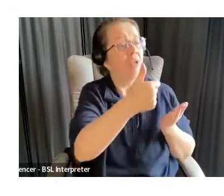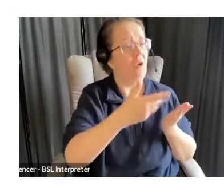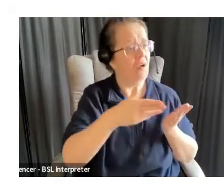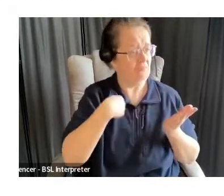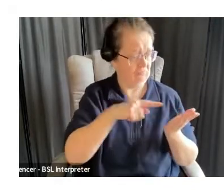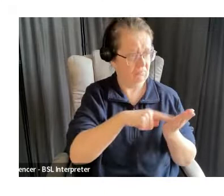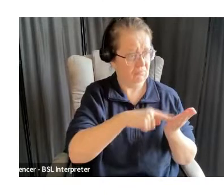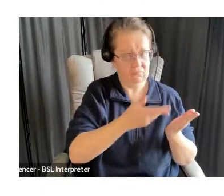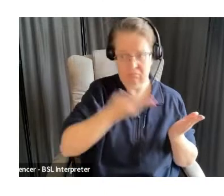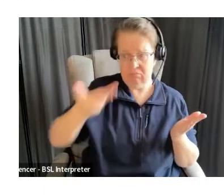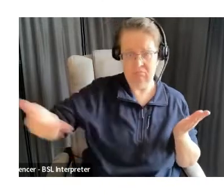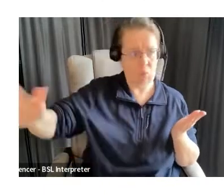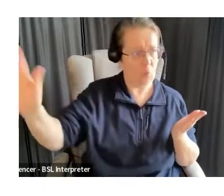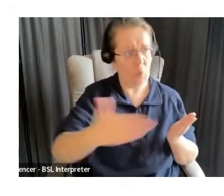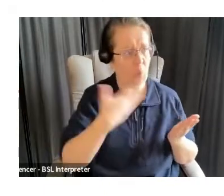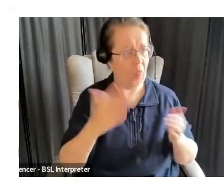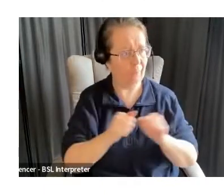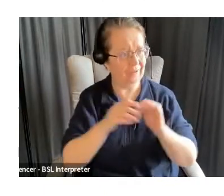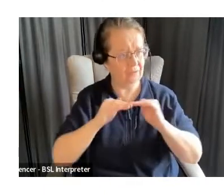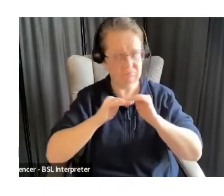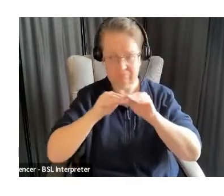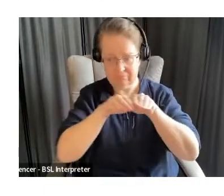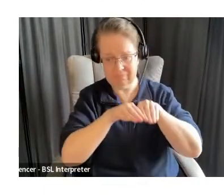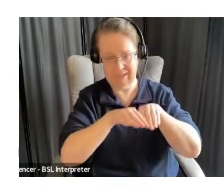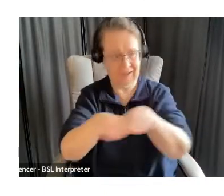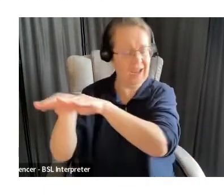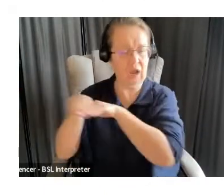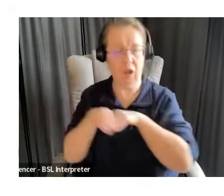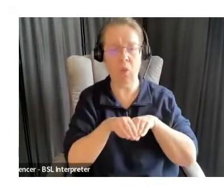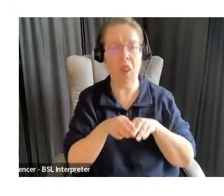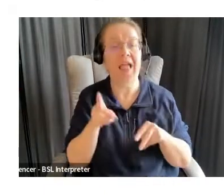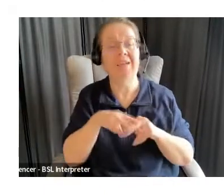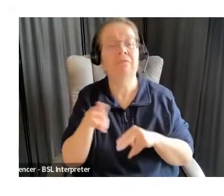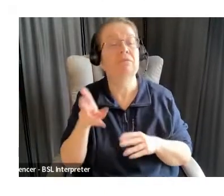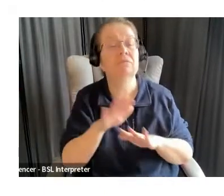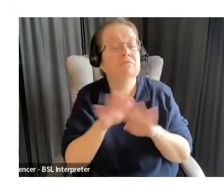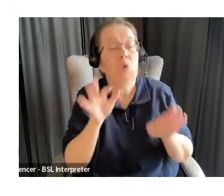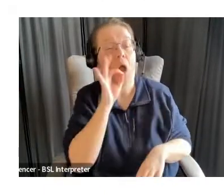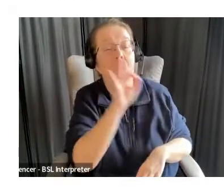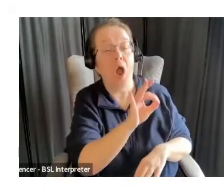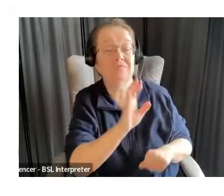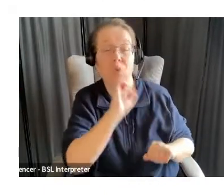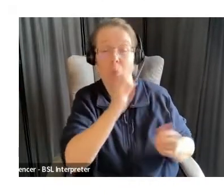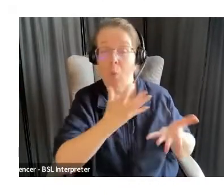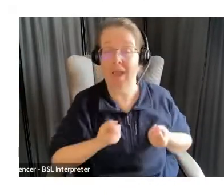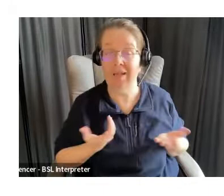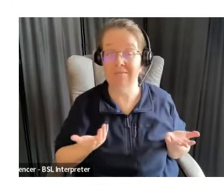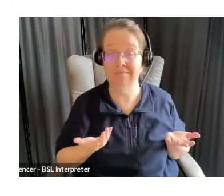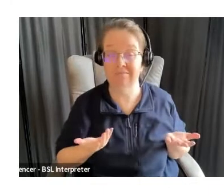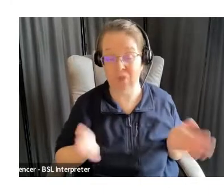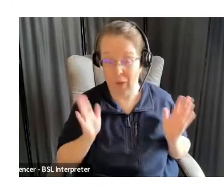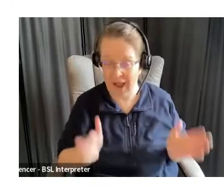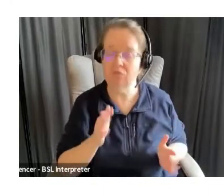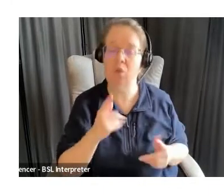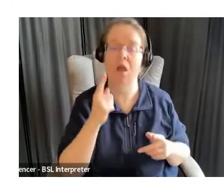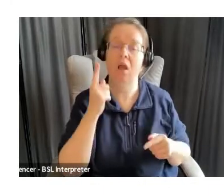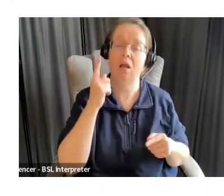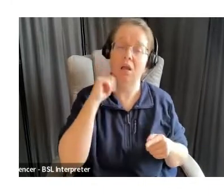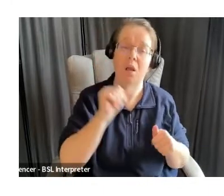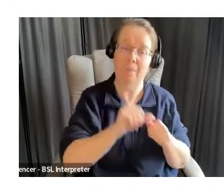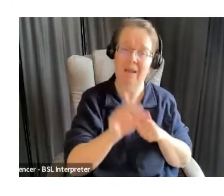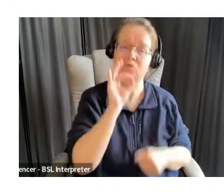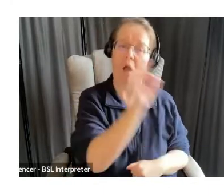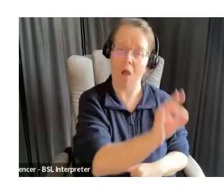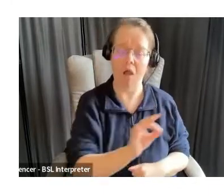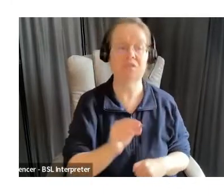with everyone, right? Often if you don't ask, you don't get. The best way, I think, to attack that is